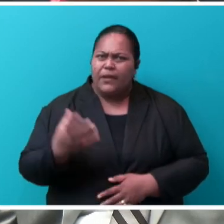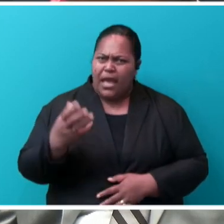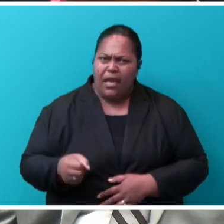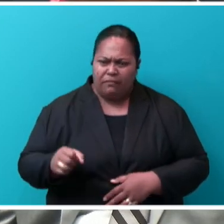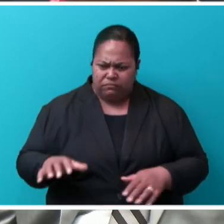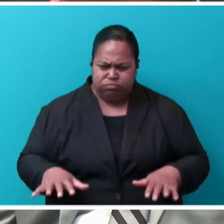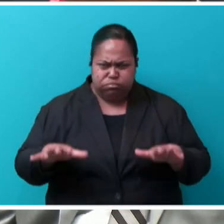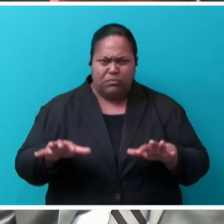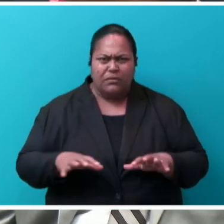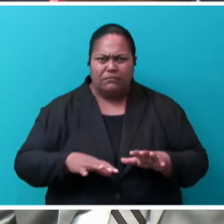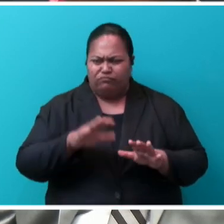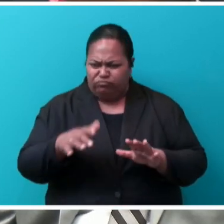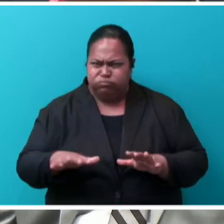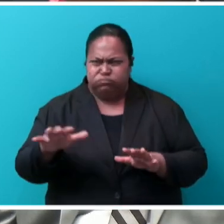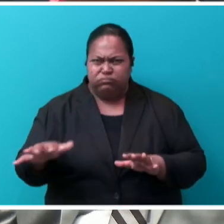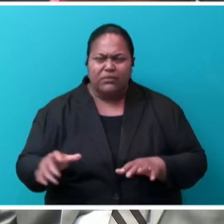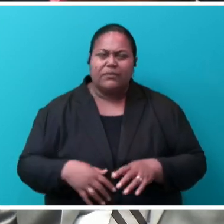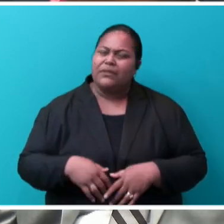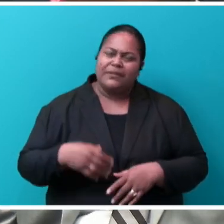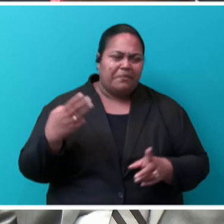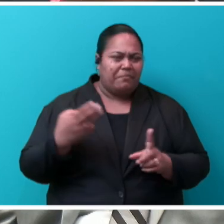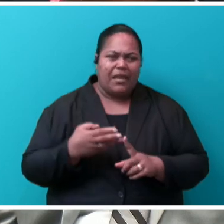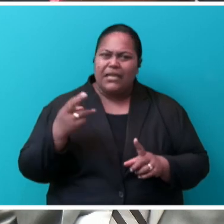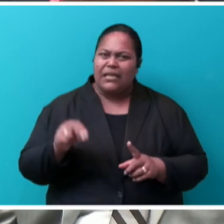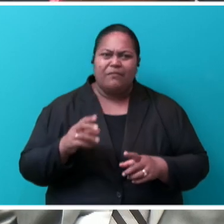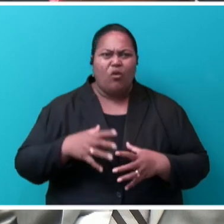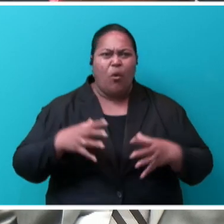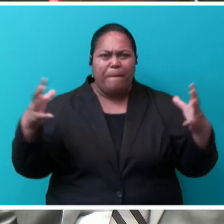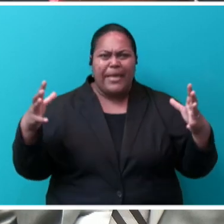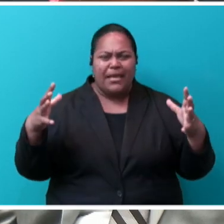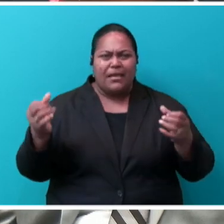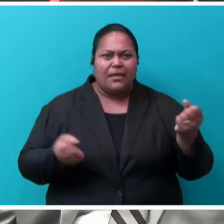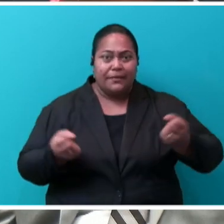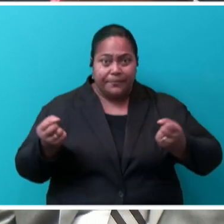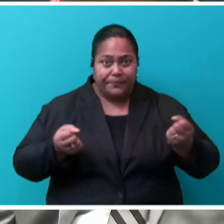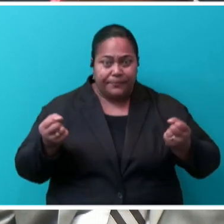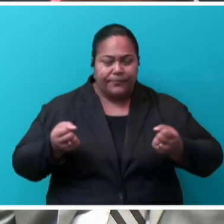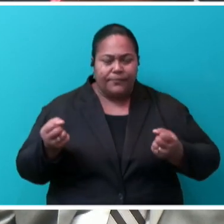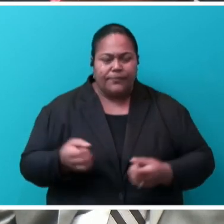of access, especially for large vehicles. The other issue is the